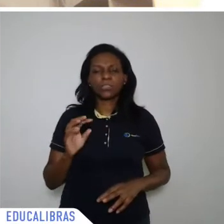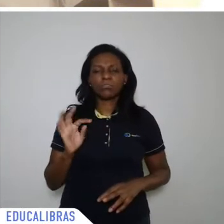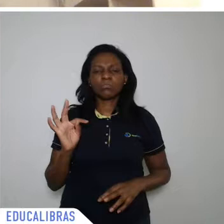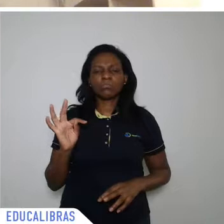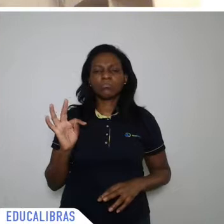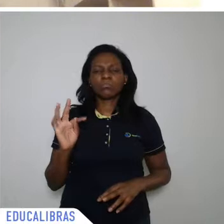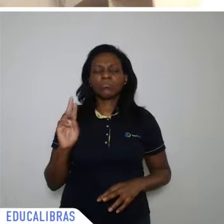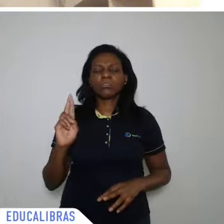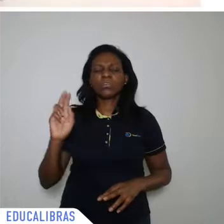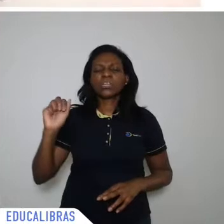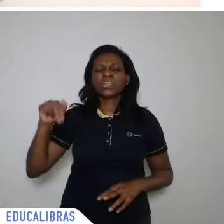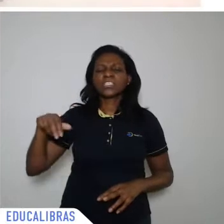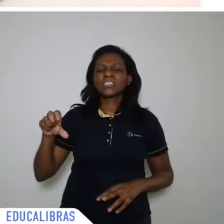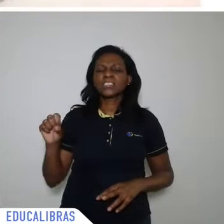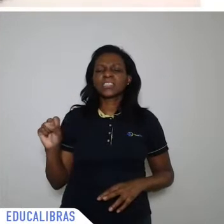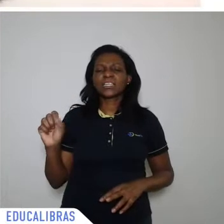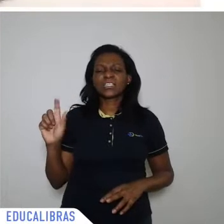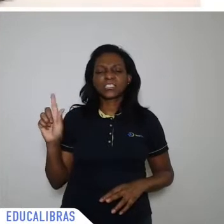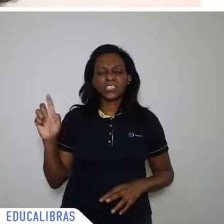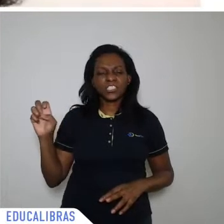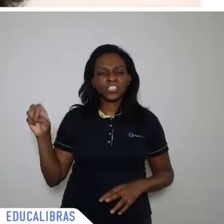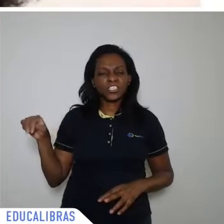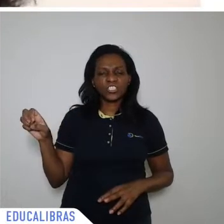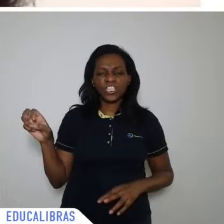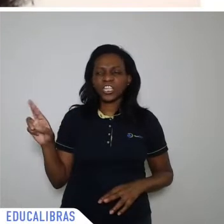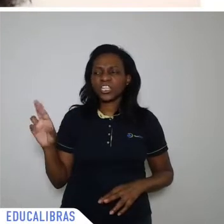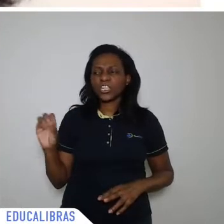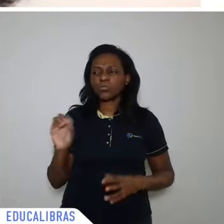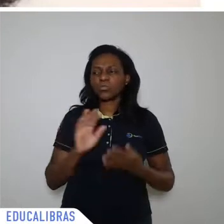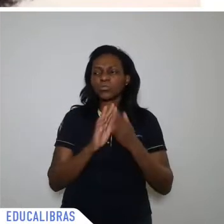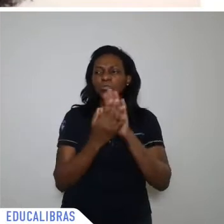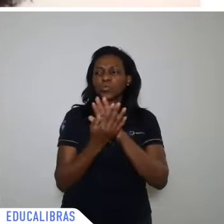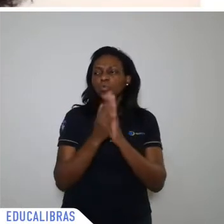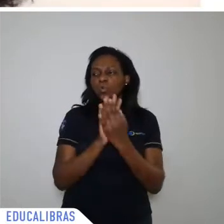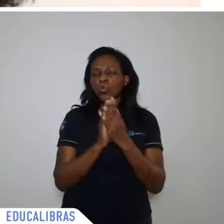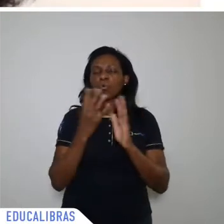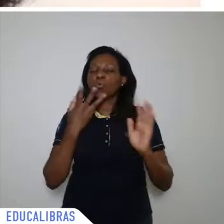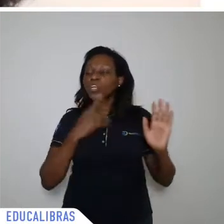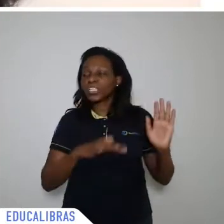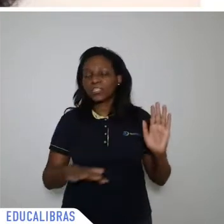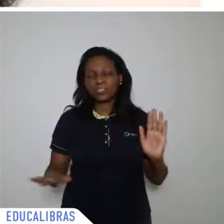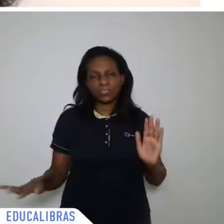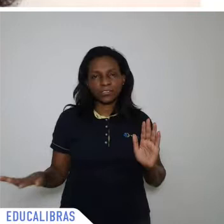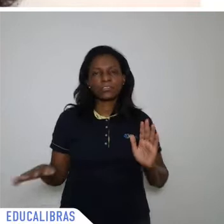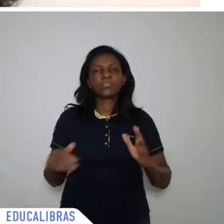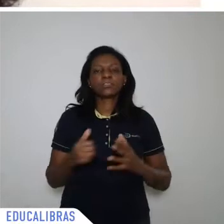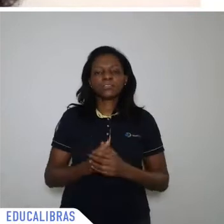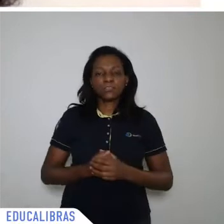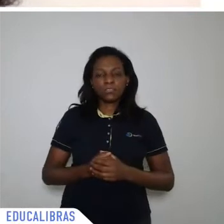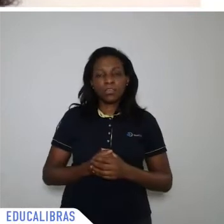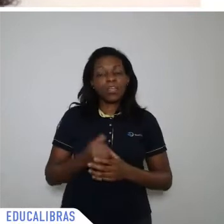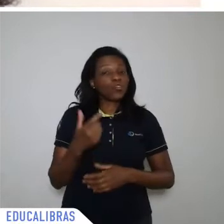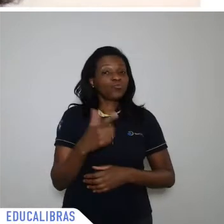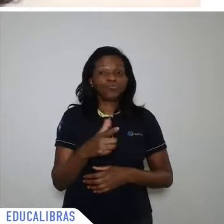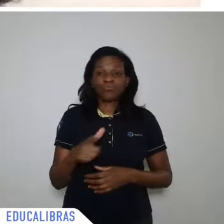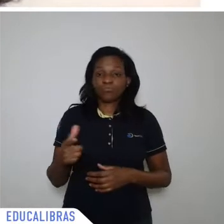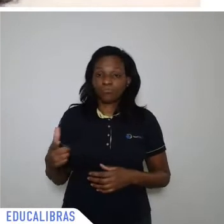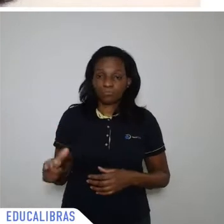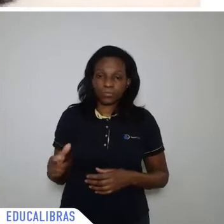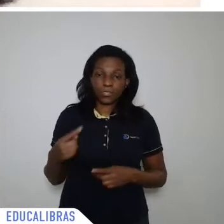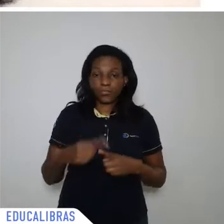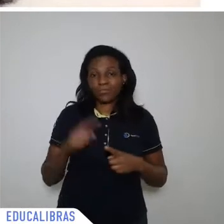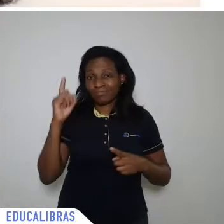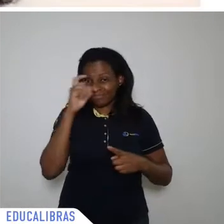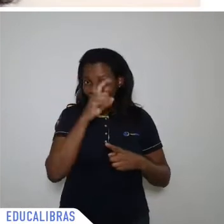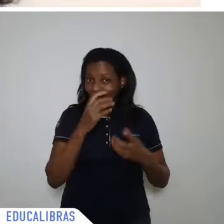approaches the situation of transgender children? We still do not have a production